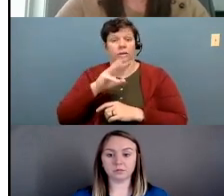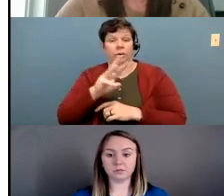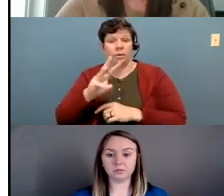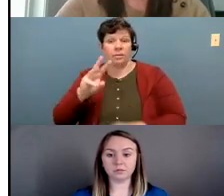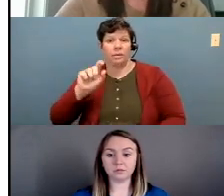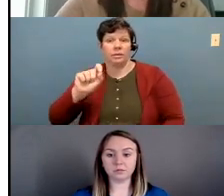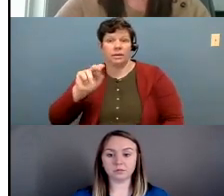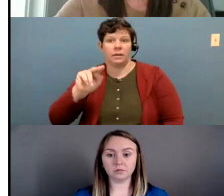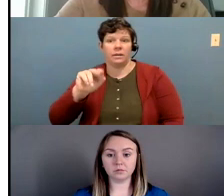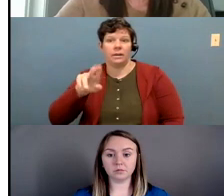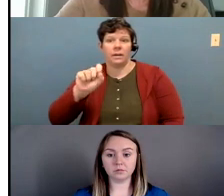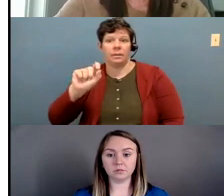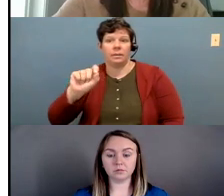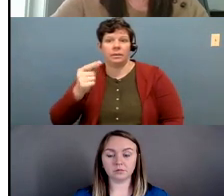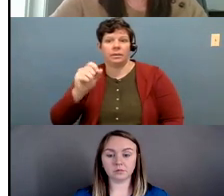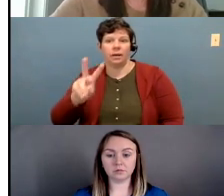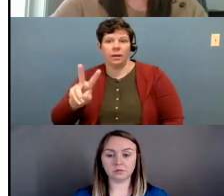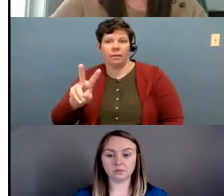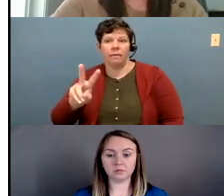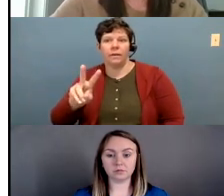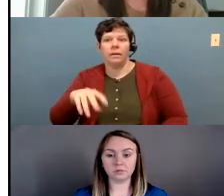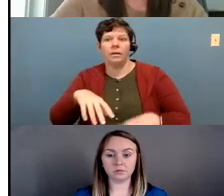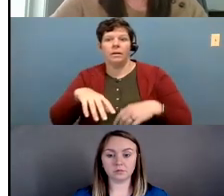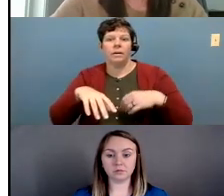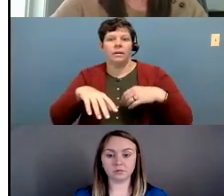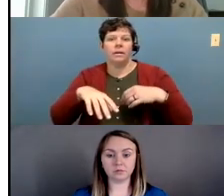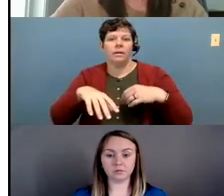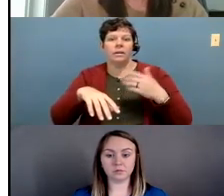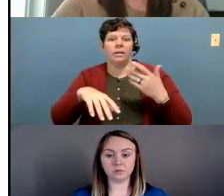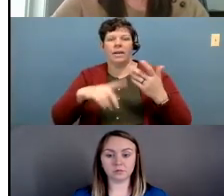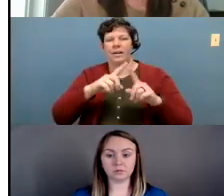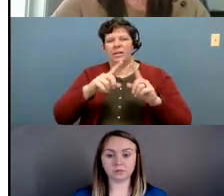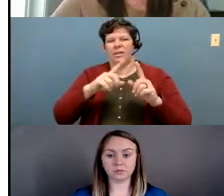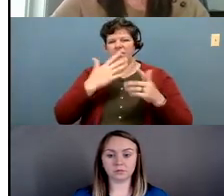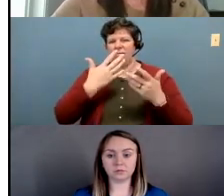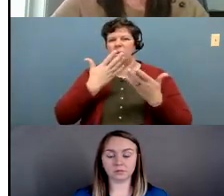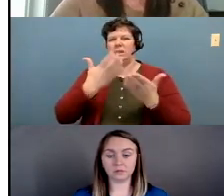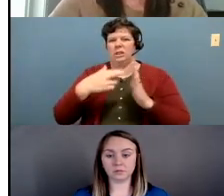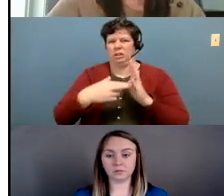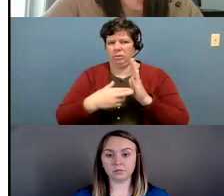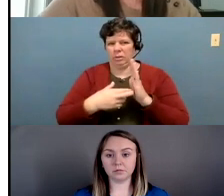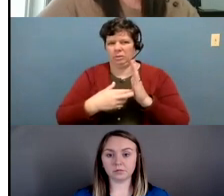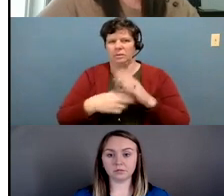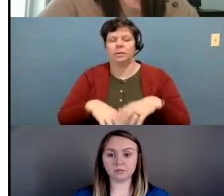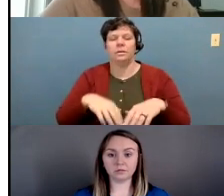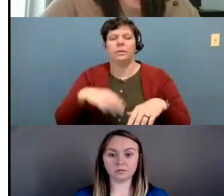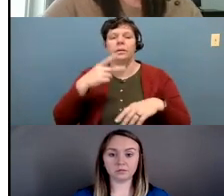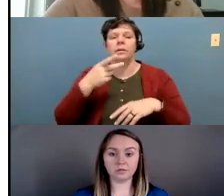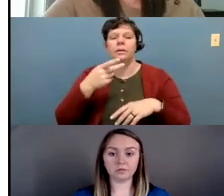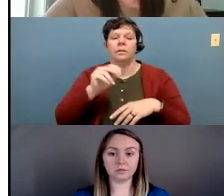www.namus.gov. But there really are benefits to registering for a NamUs account. So public users